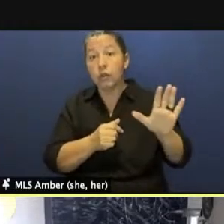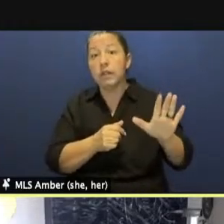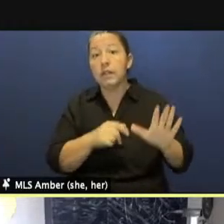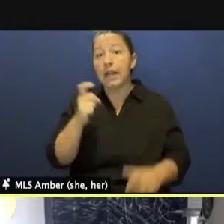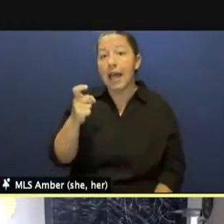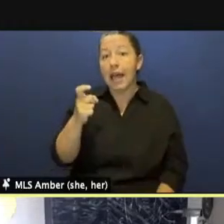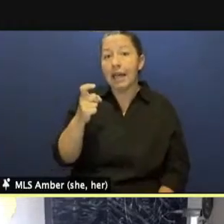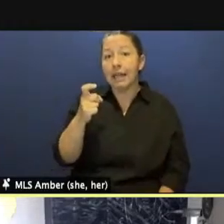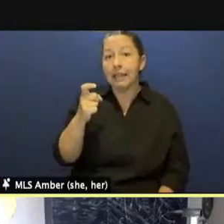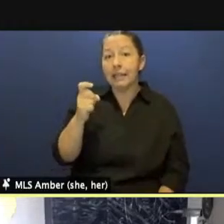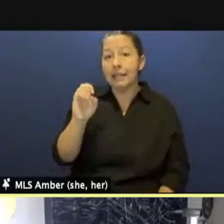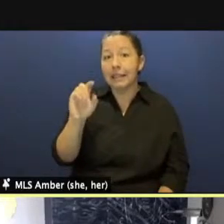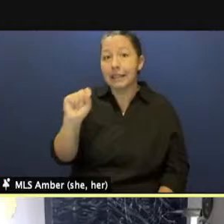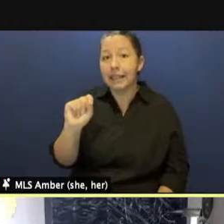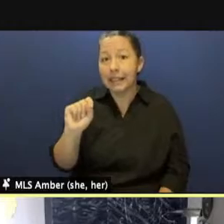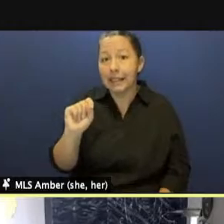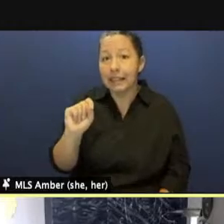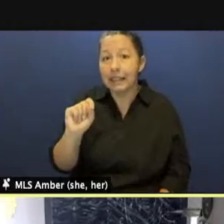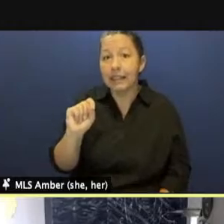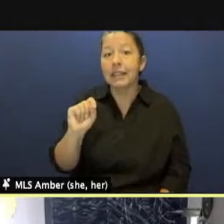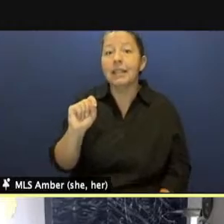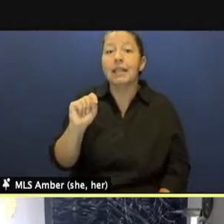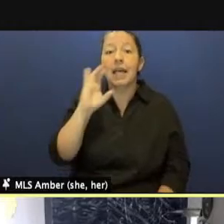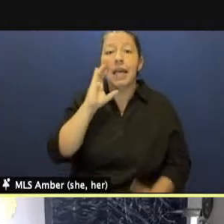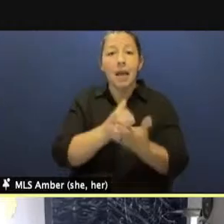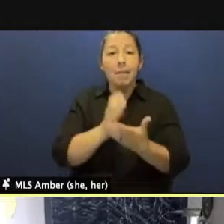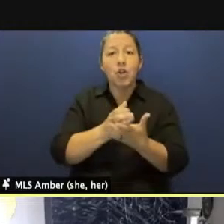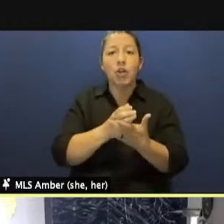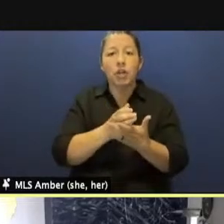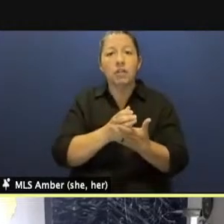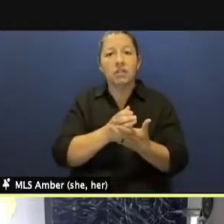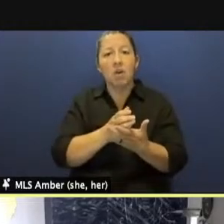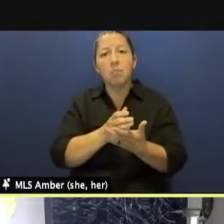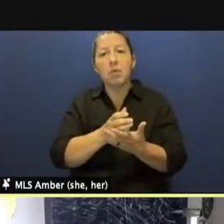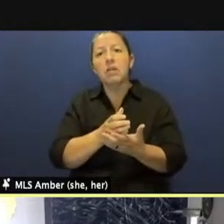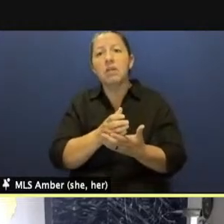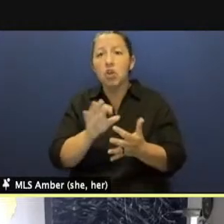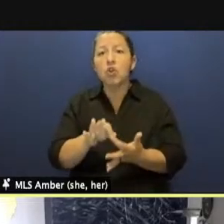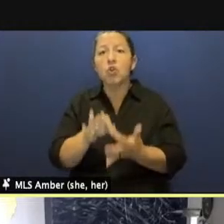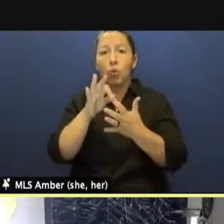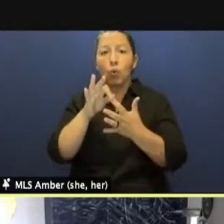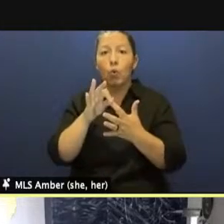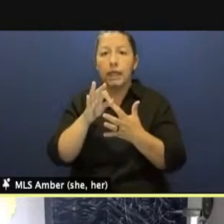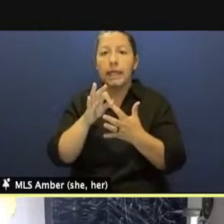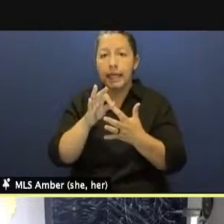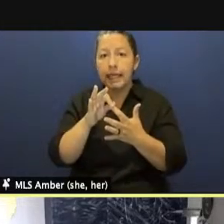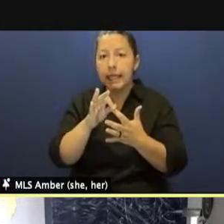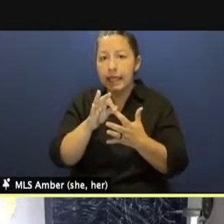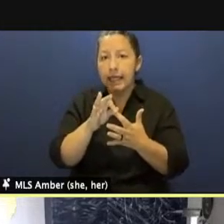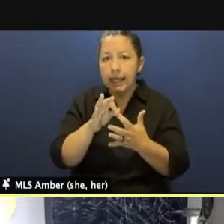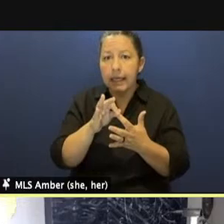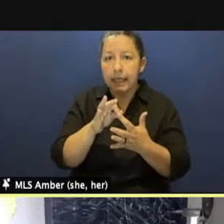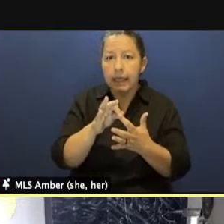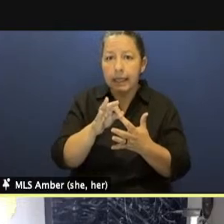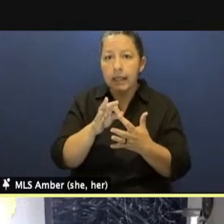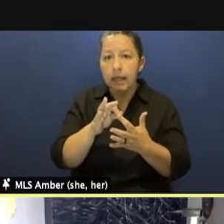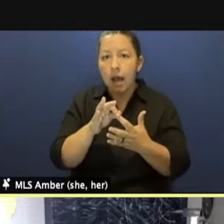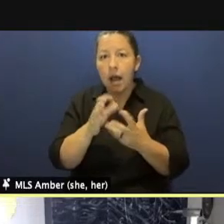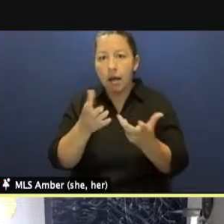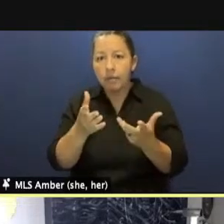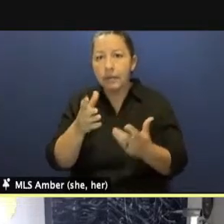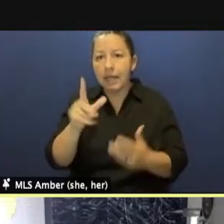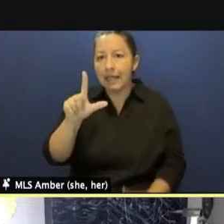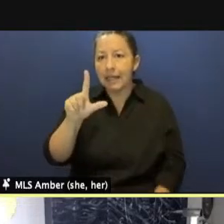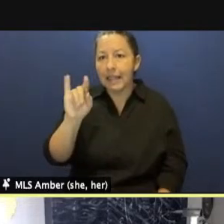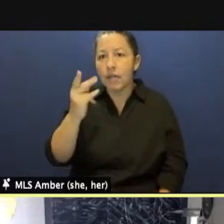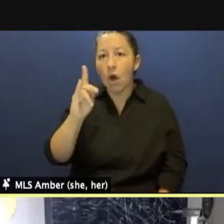XCT images of some fairly unusual, unique lithologies that we found. And again, these are